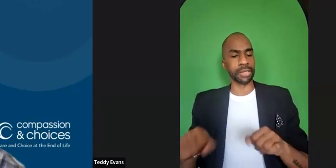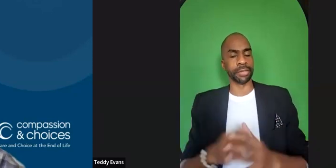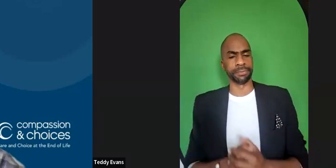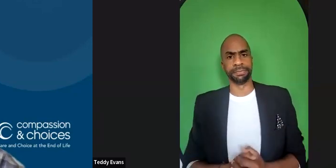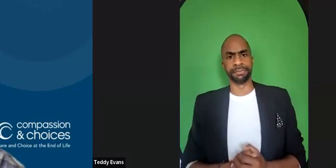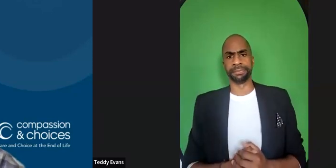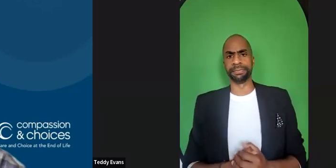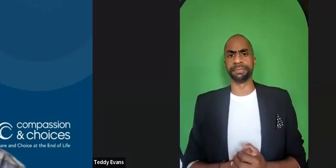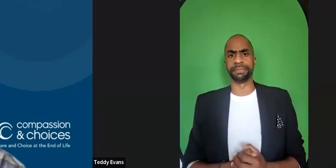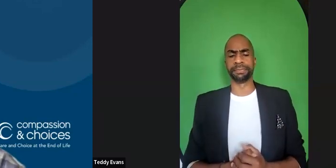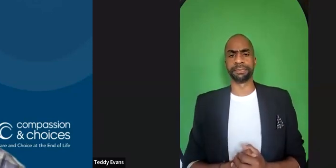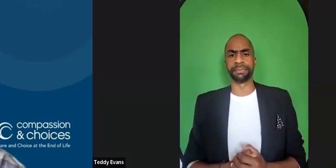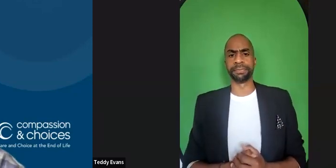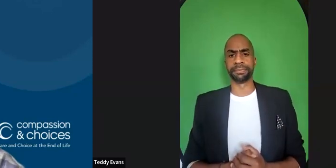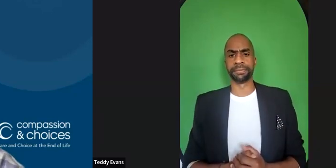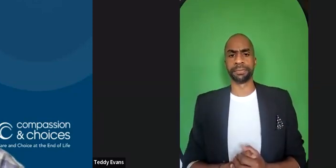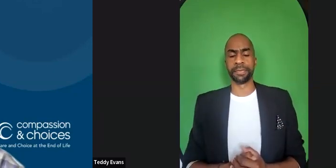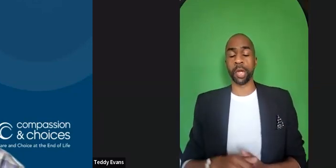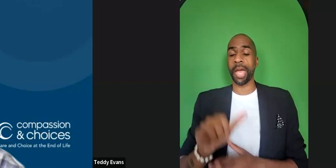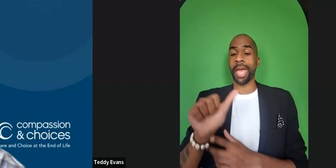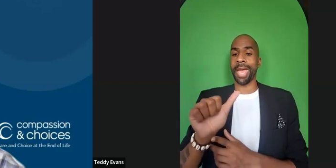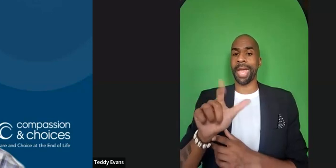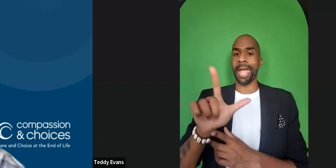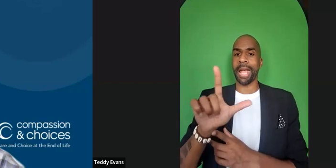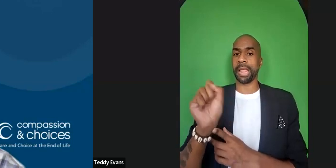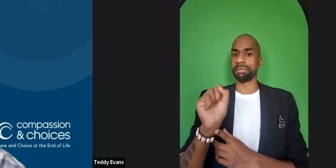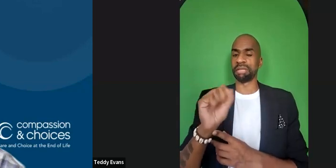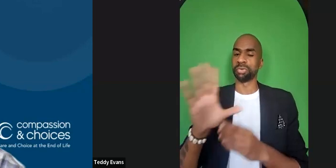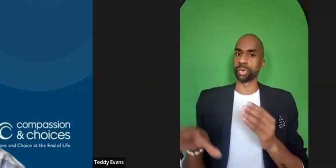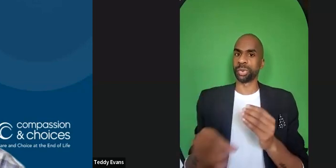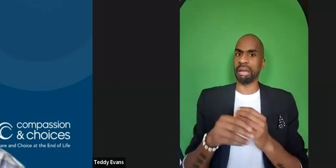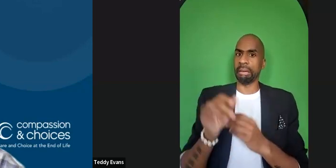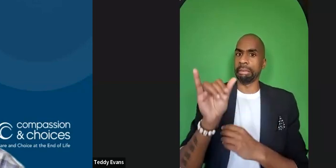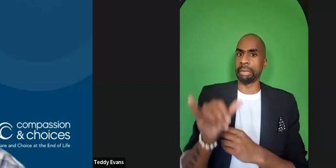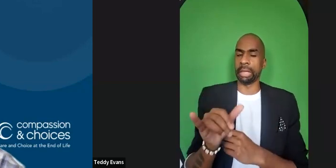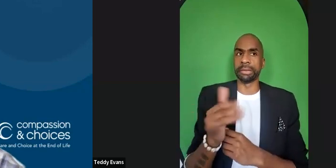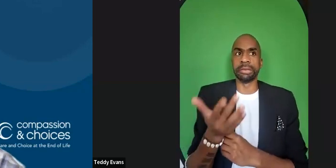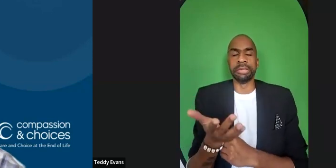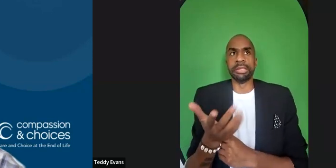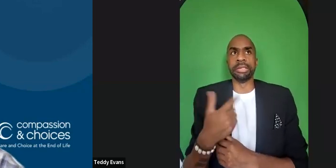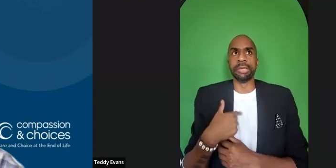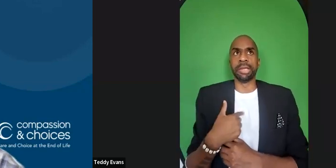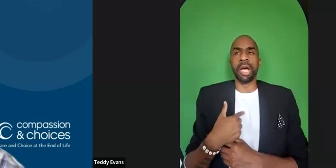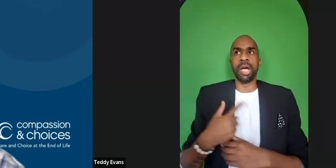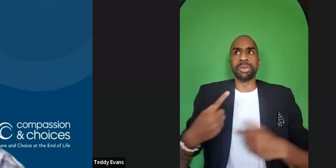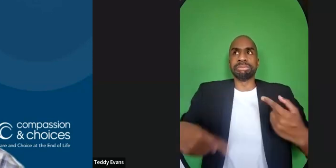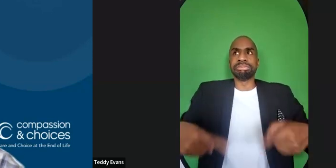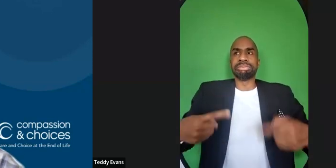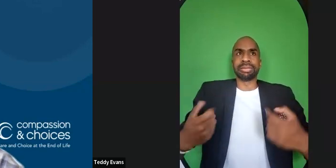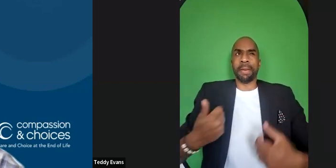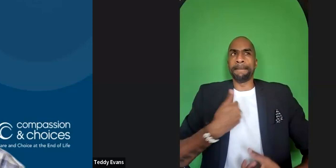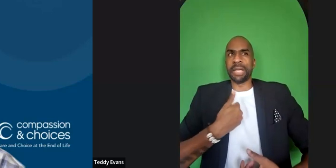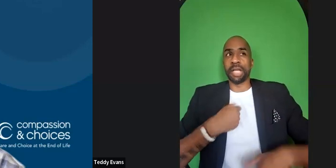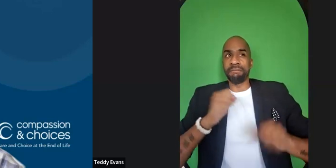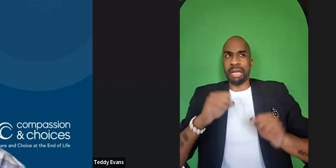have to jump through. ALS adds that component of, oh my gosh, I may not be able to use